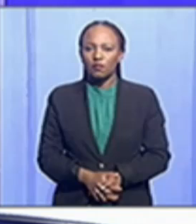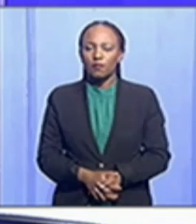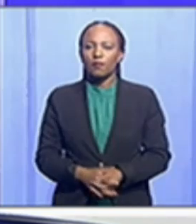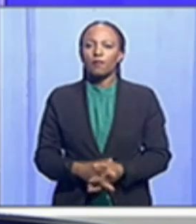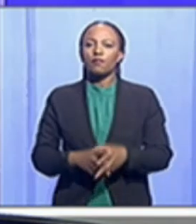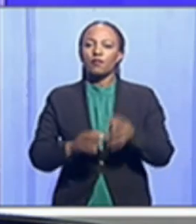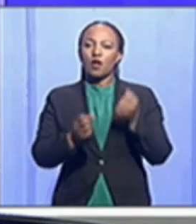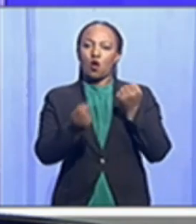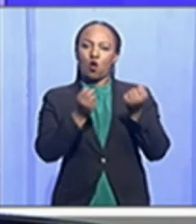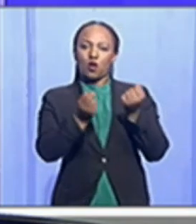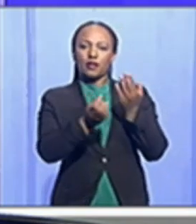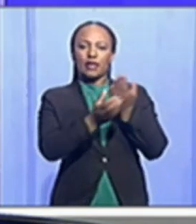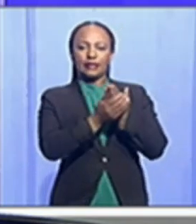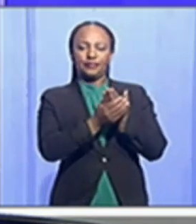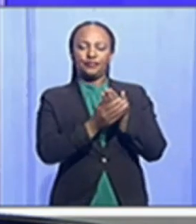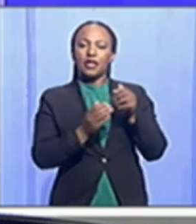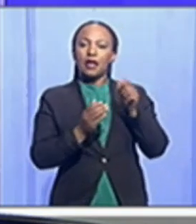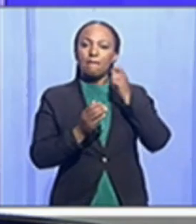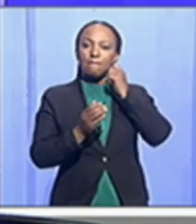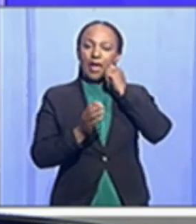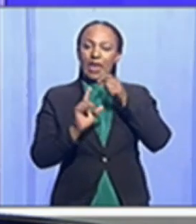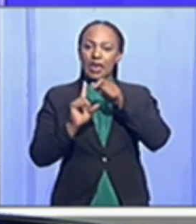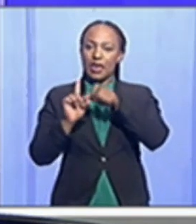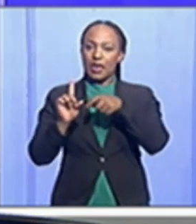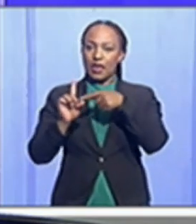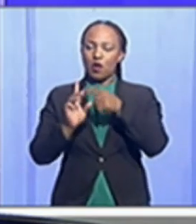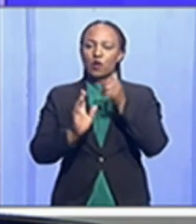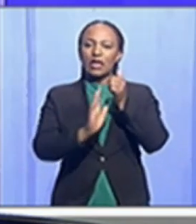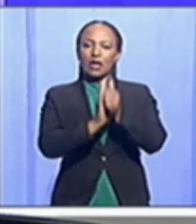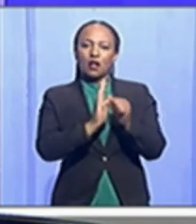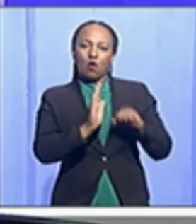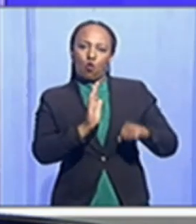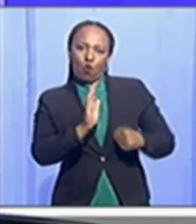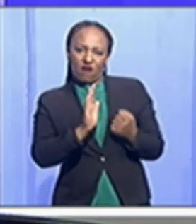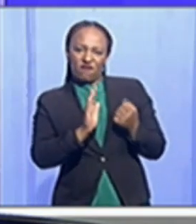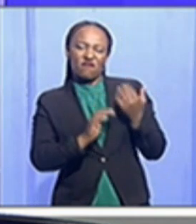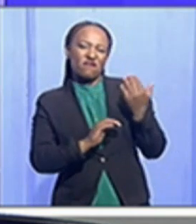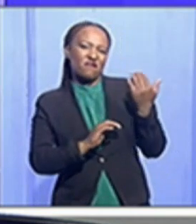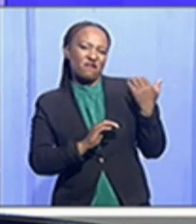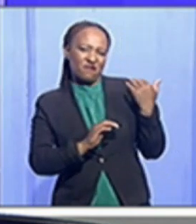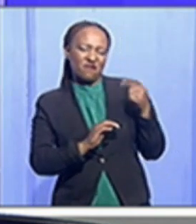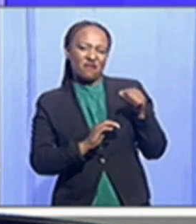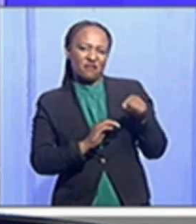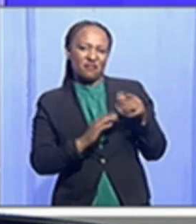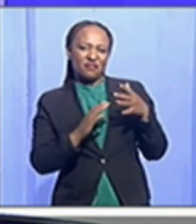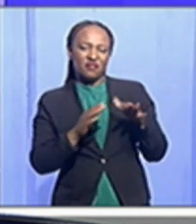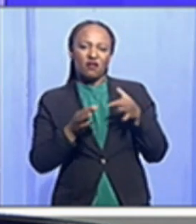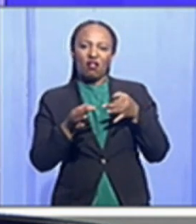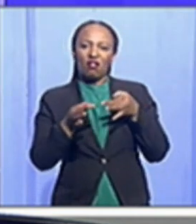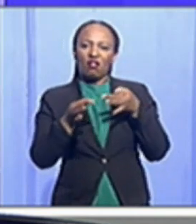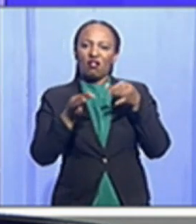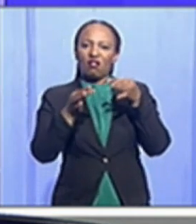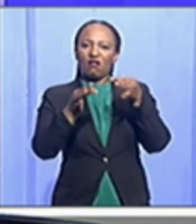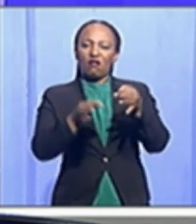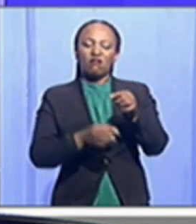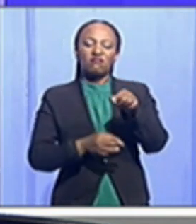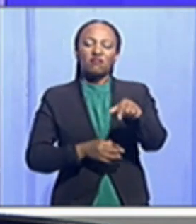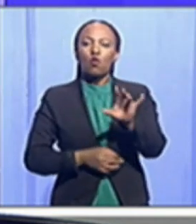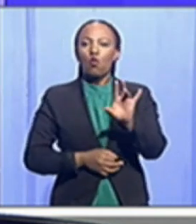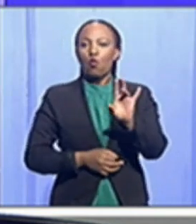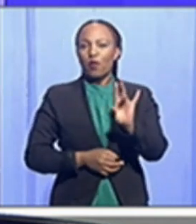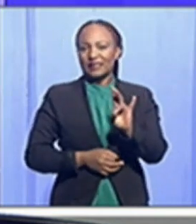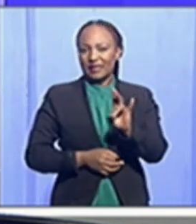tsheko ya monna yo a latofatšwago ka polego ya mosadi wa gagwe wa peleng ka Manthole Ngwagola e hlwele e šutišitšwe ke go ya letšatšing la boraro leo re lebilego